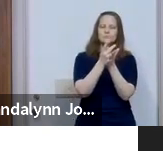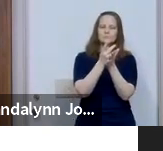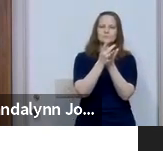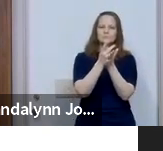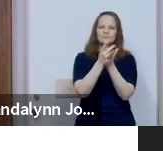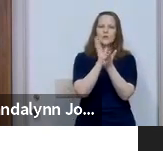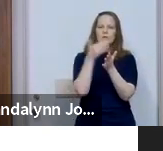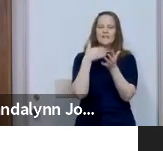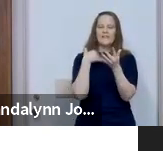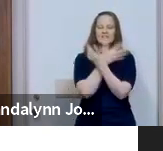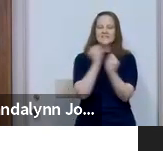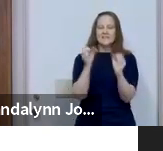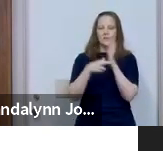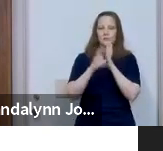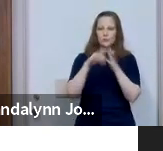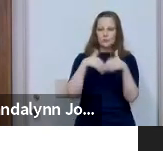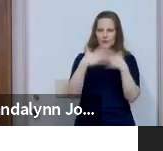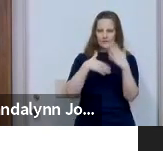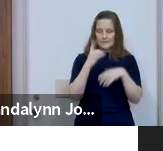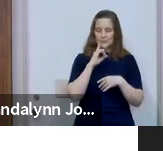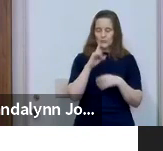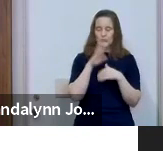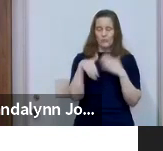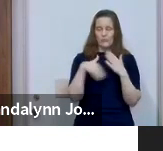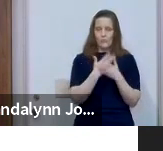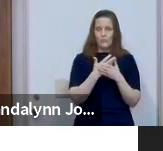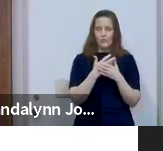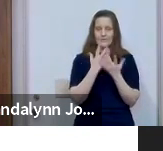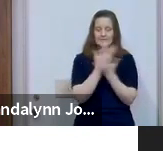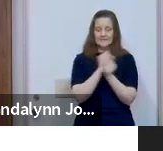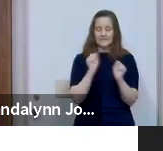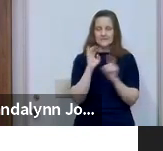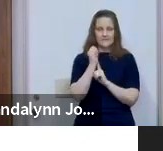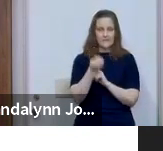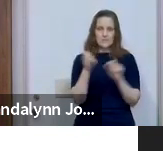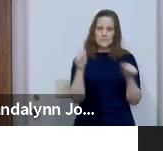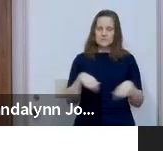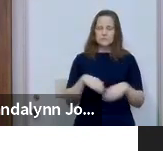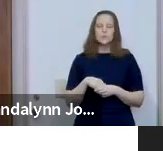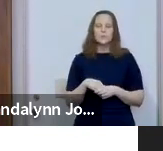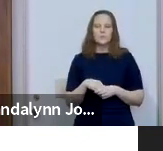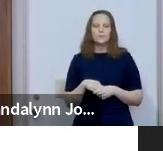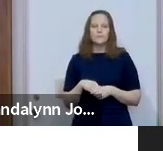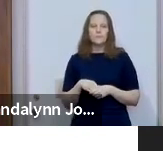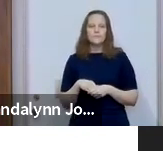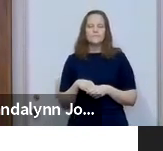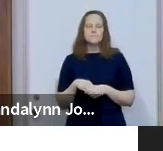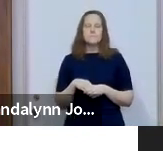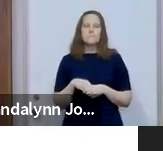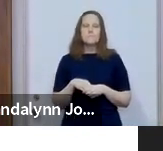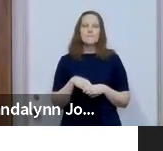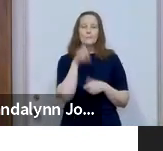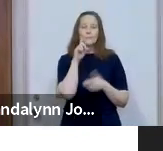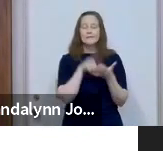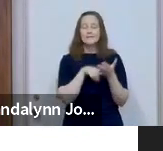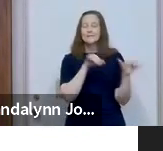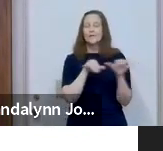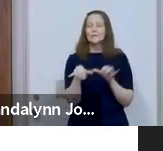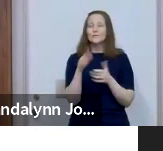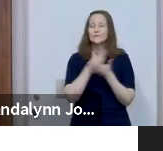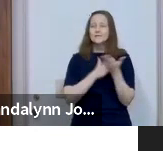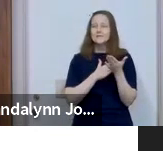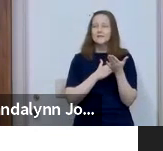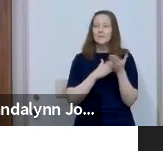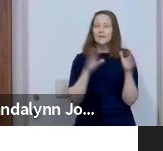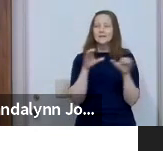a safety review process to ensure that we're creating the safest environment possible. In addition, we recognize that there are some activities that